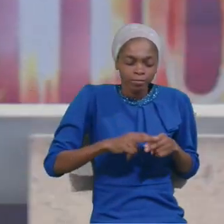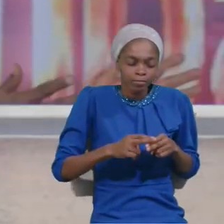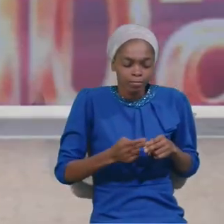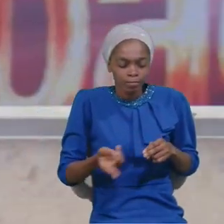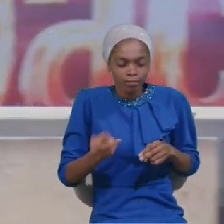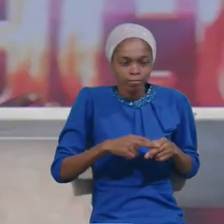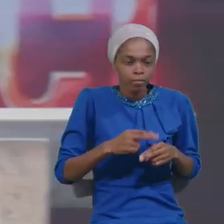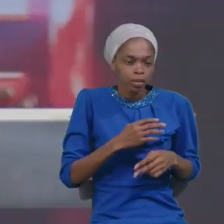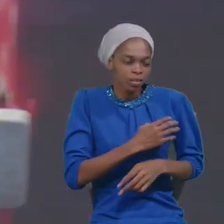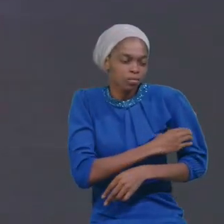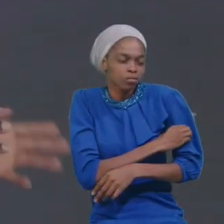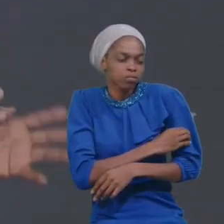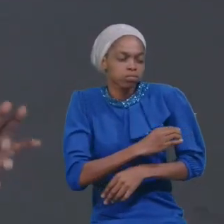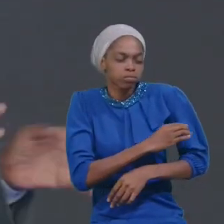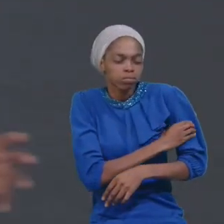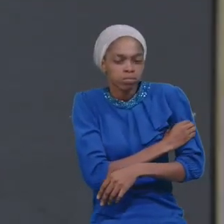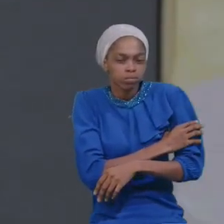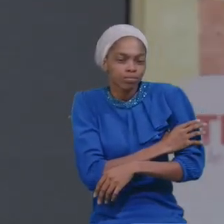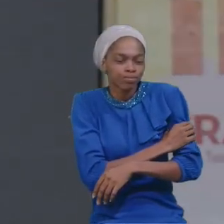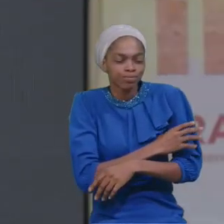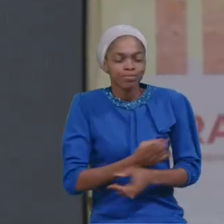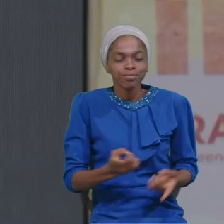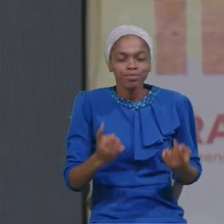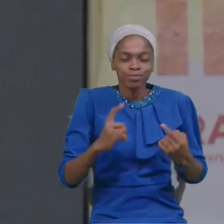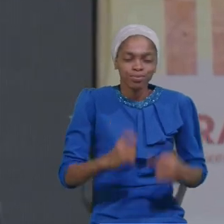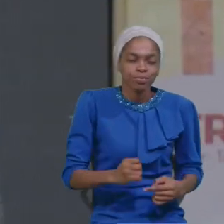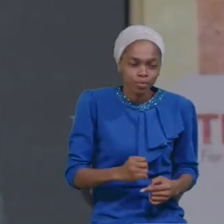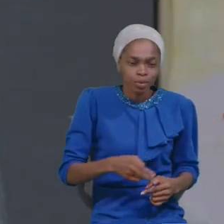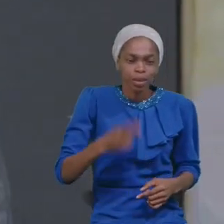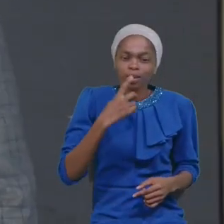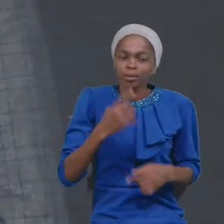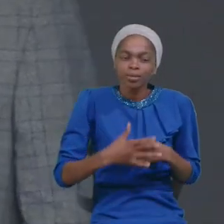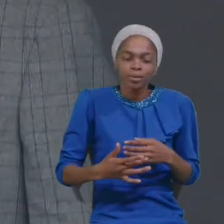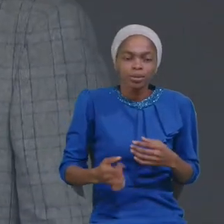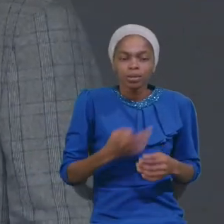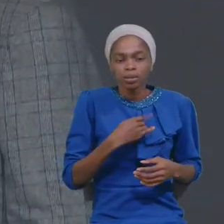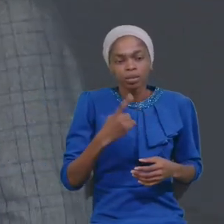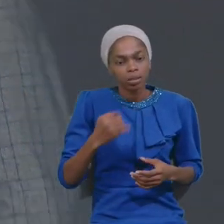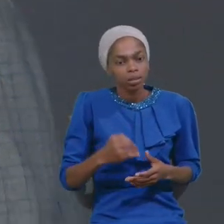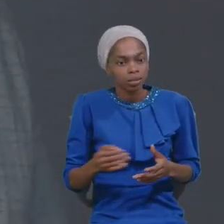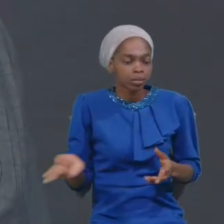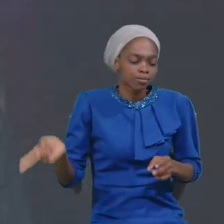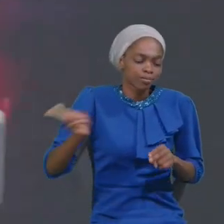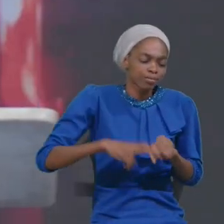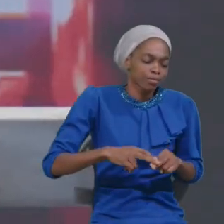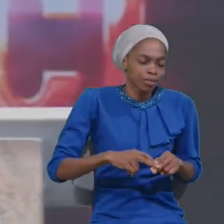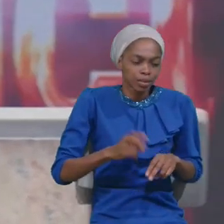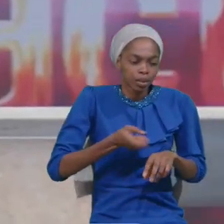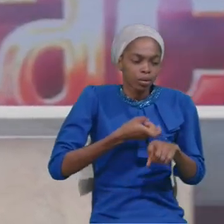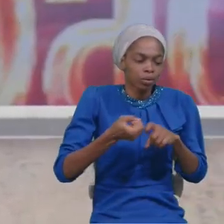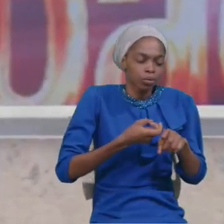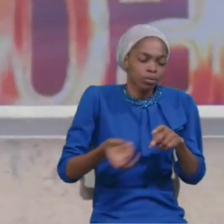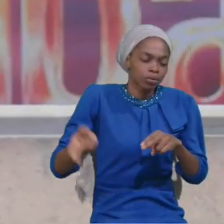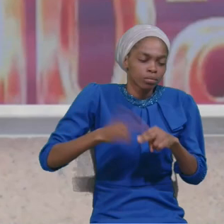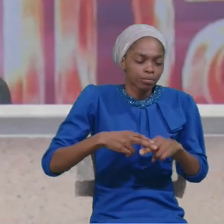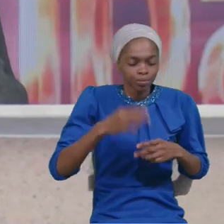they accumulate in your life, other sicknesses come, because you understand, many of our sicknesses are what we